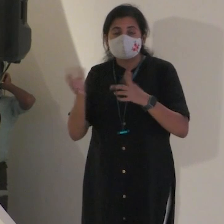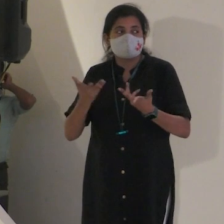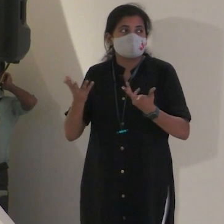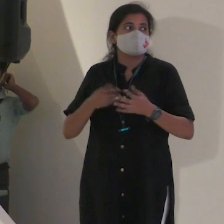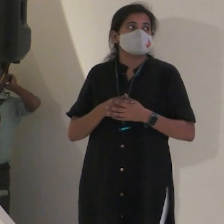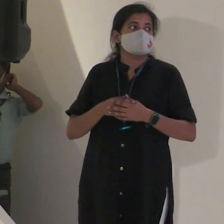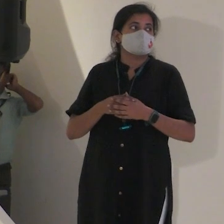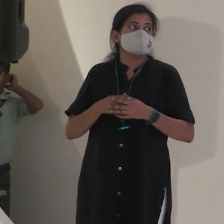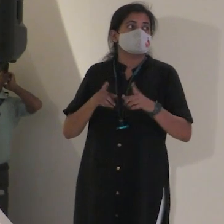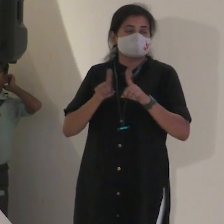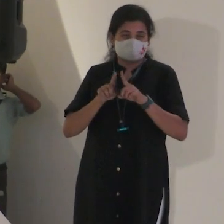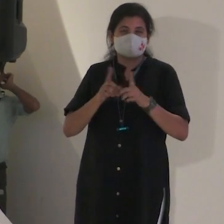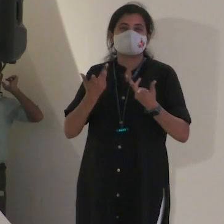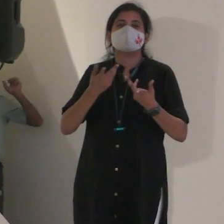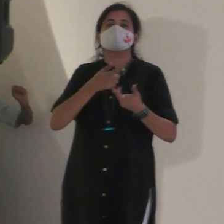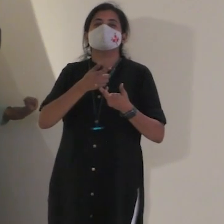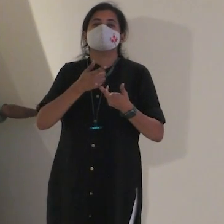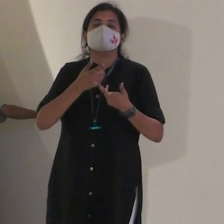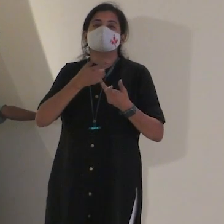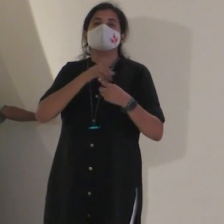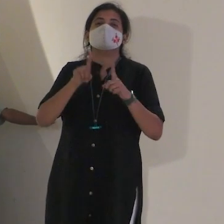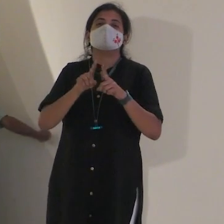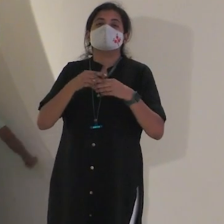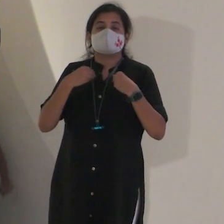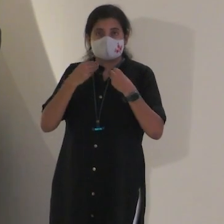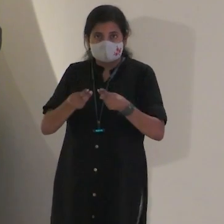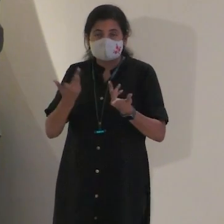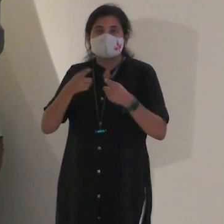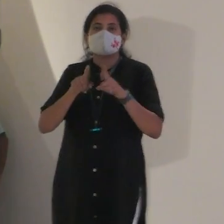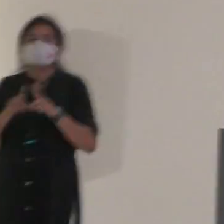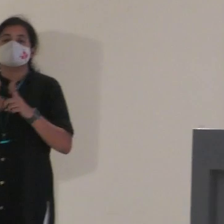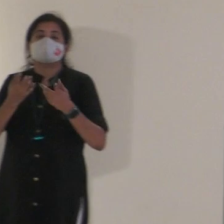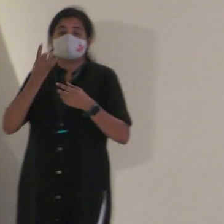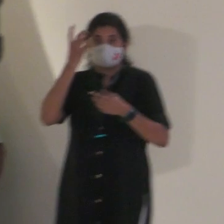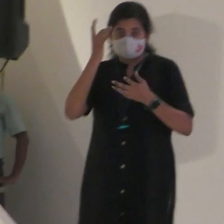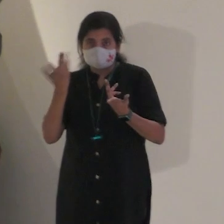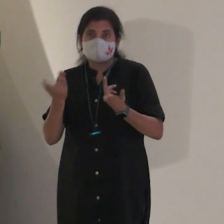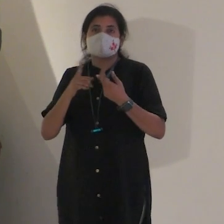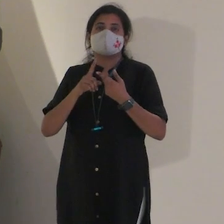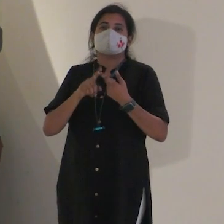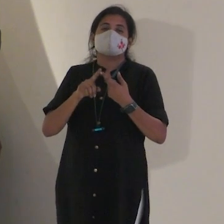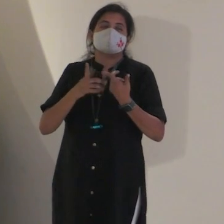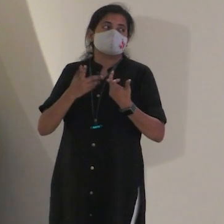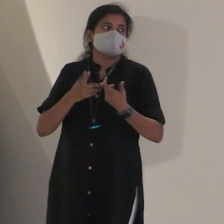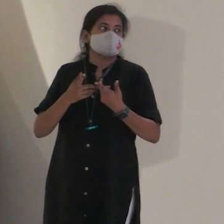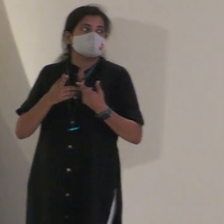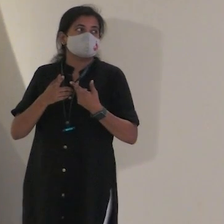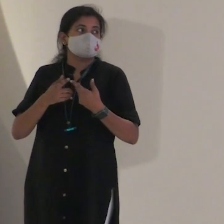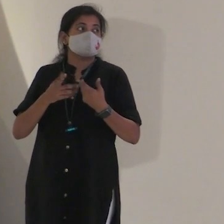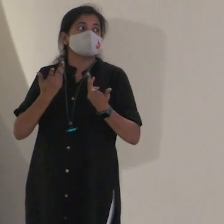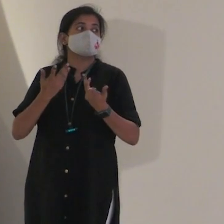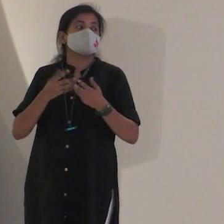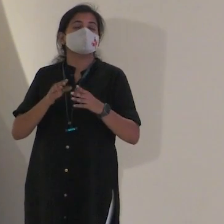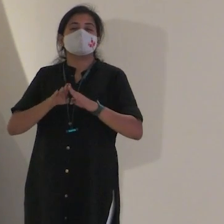actually gives us some way of dealing with that anxiety about closing it too soon, right? You open it up in